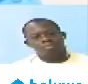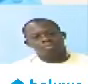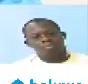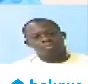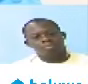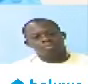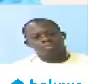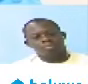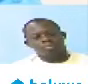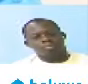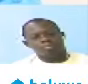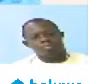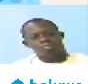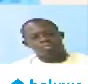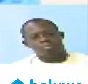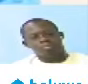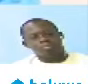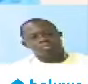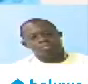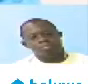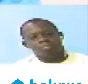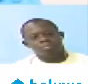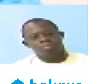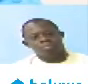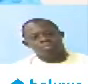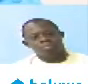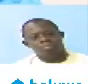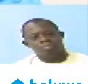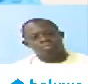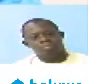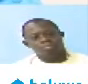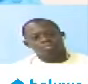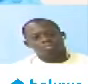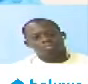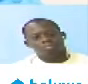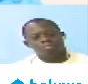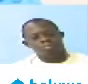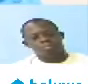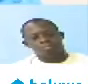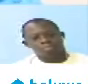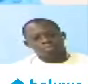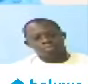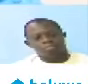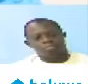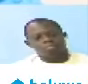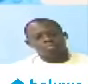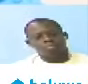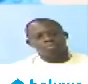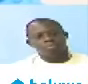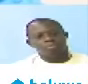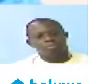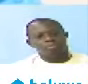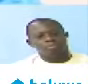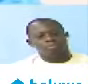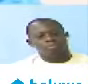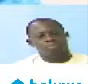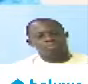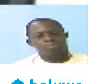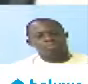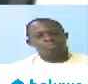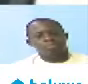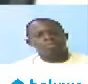fanan ta da data wala nyama ko ka ID card di nyame so malon kayto